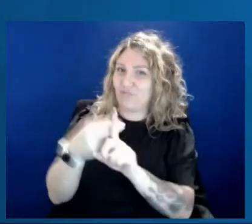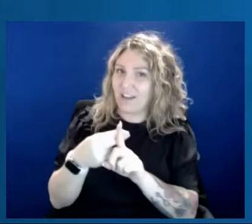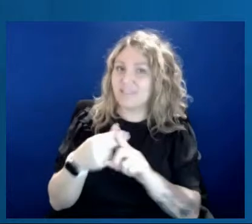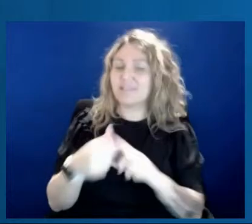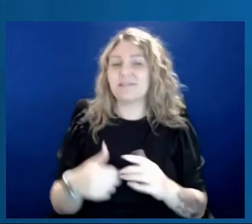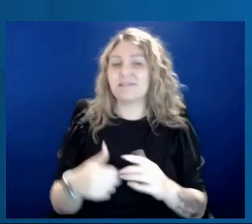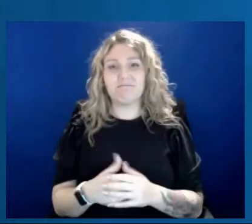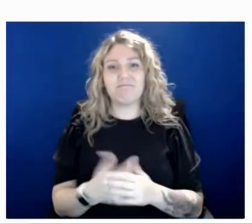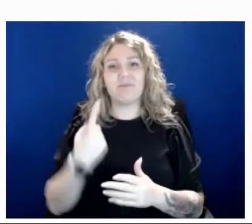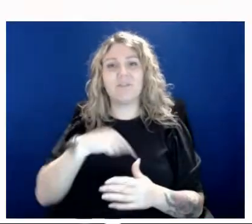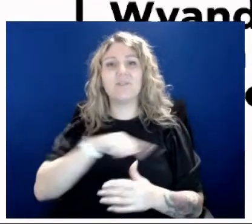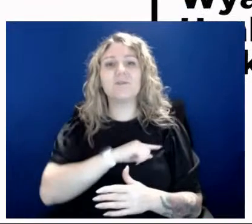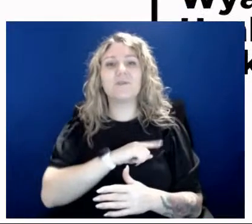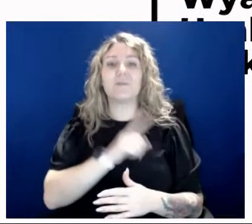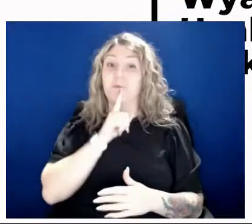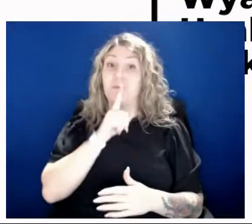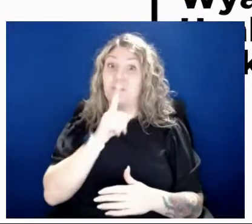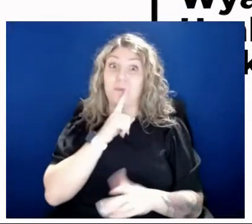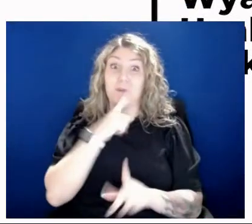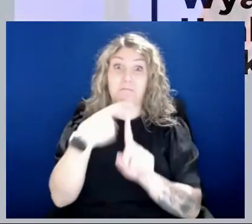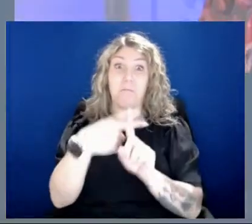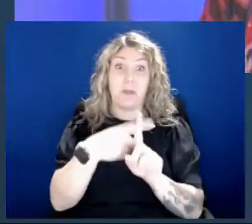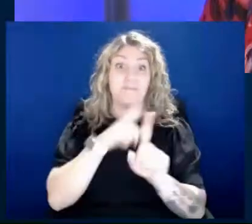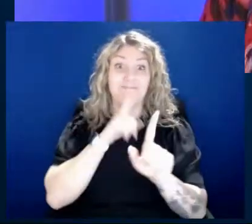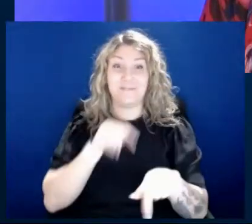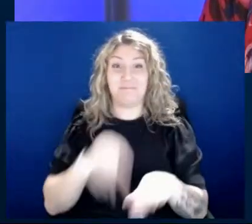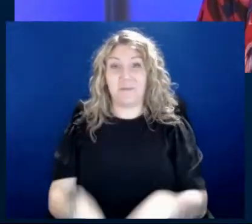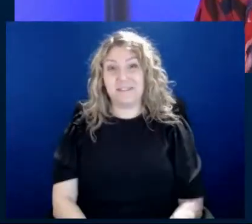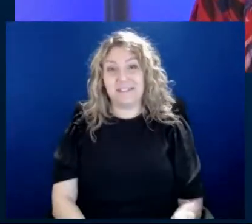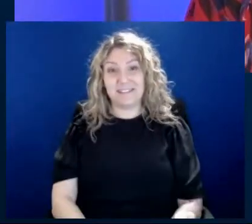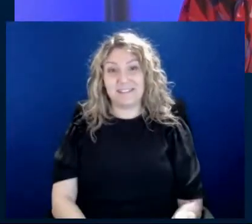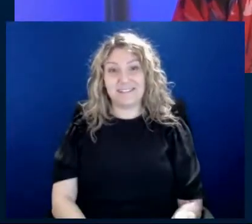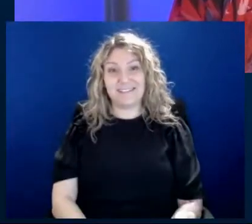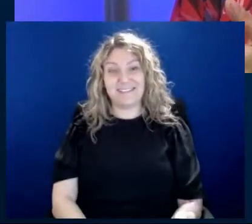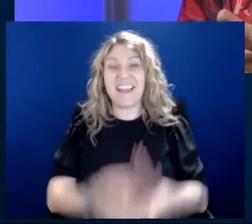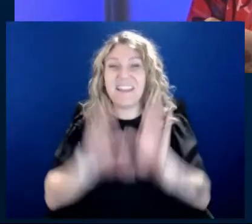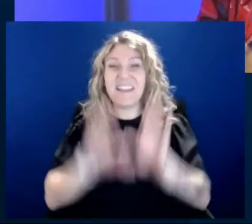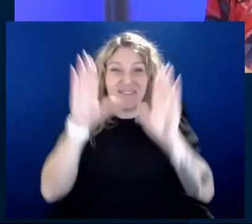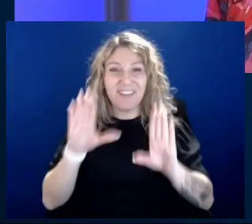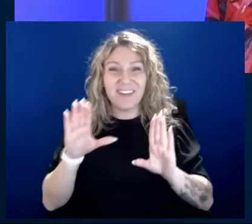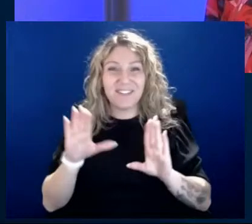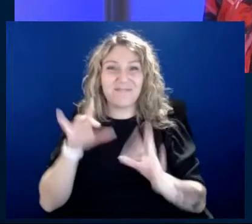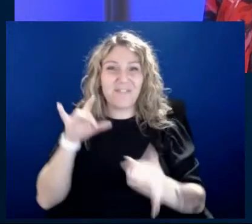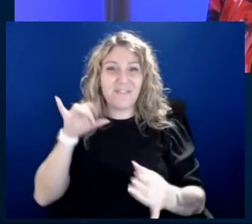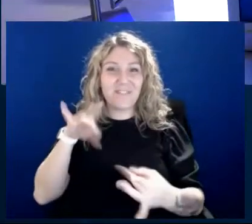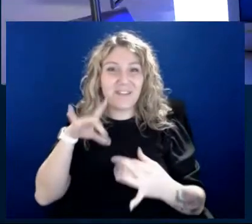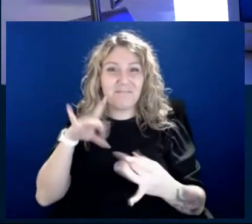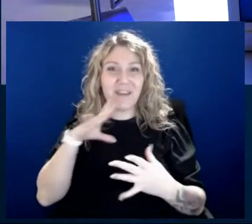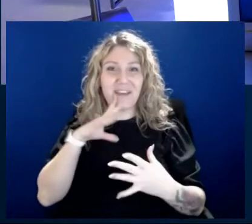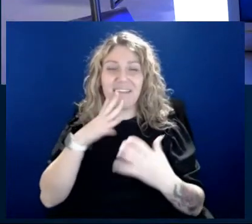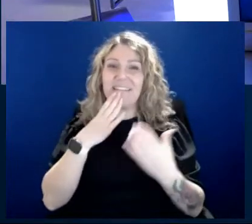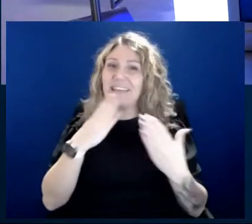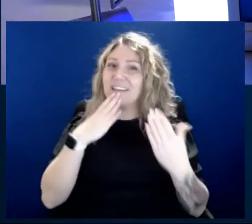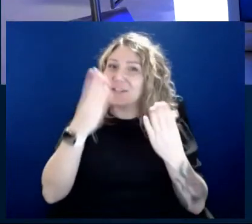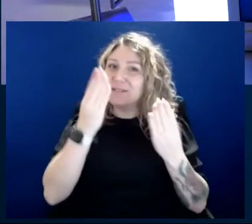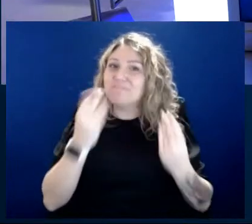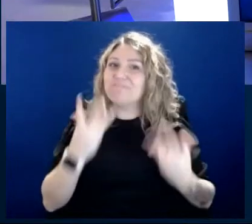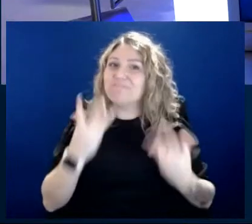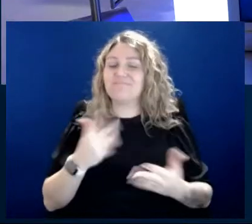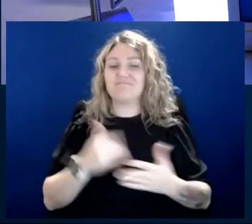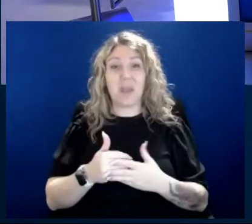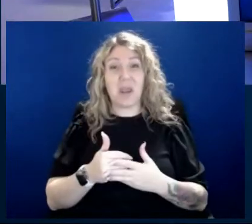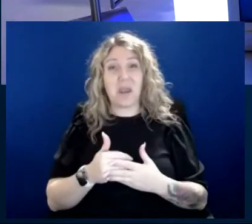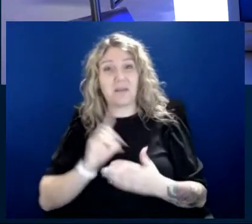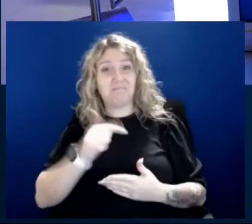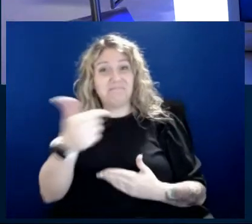been getting a really good response. Great feedback. Thank you for telling us about that, because I want to turn to both of our guests here. When you see